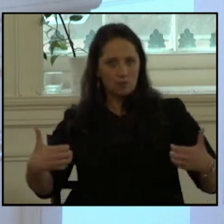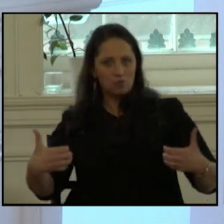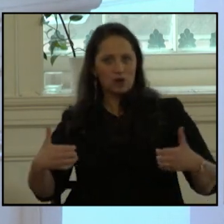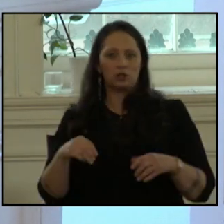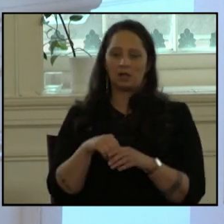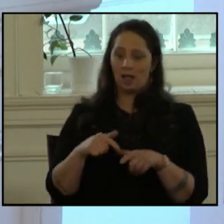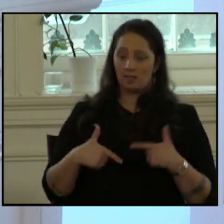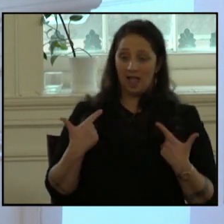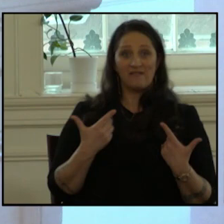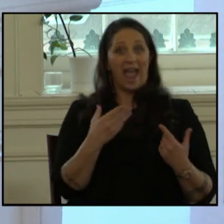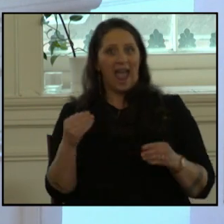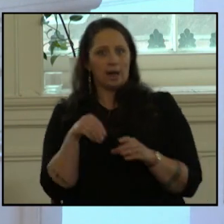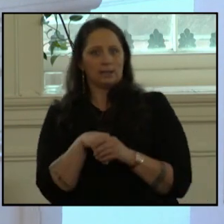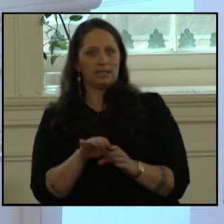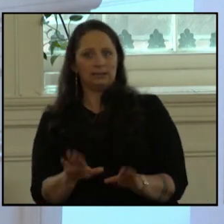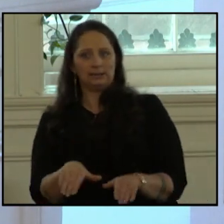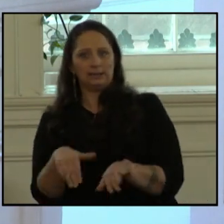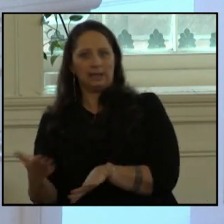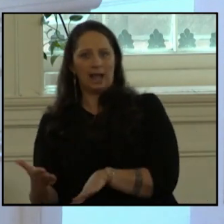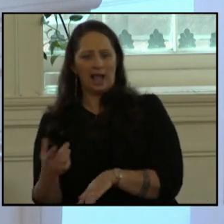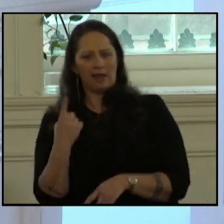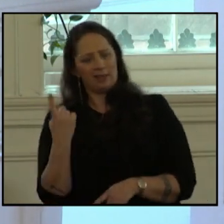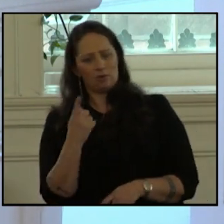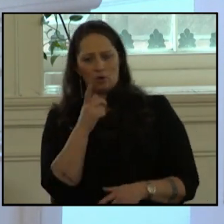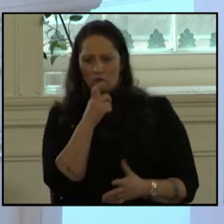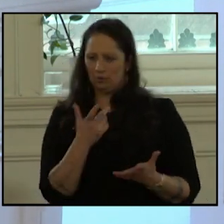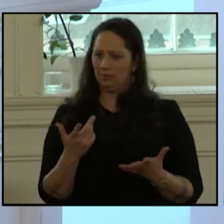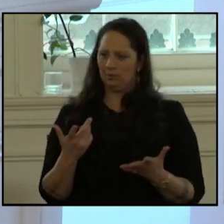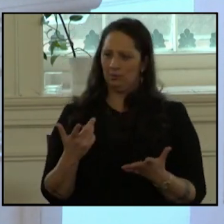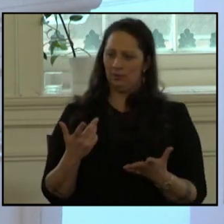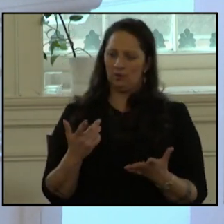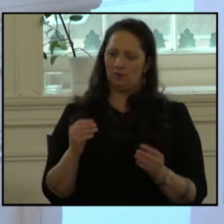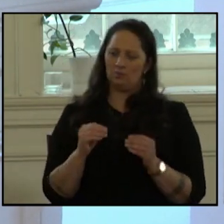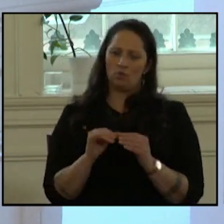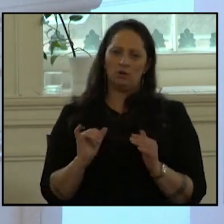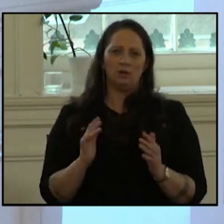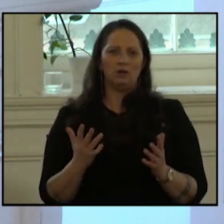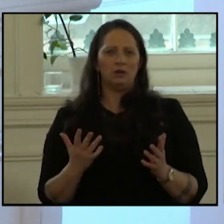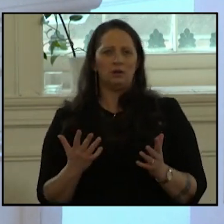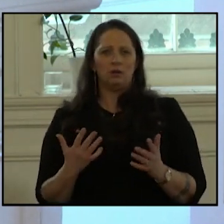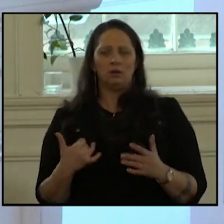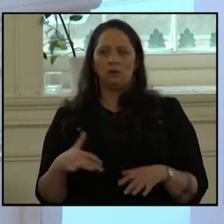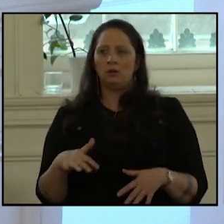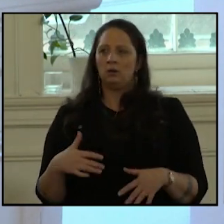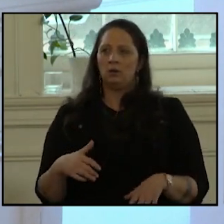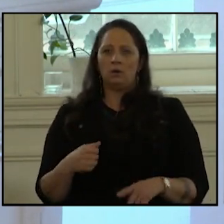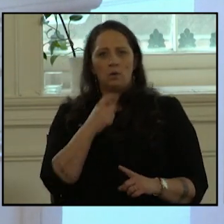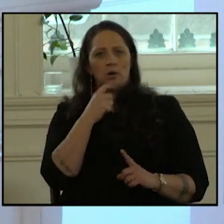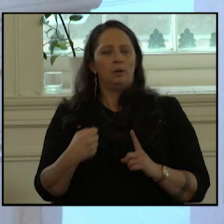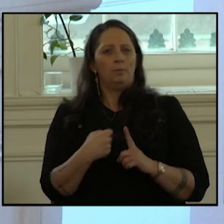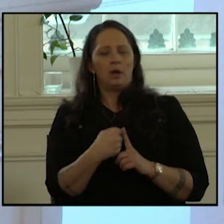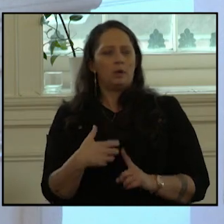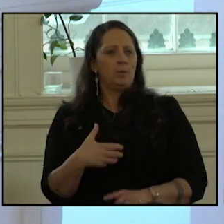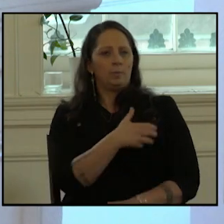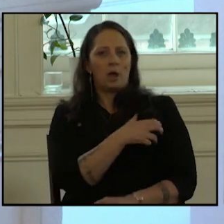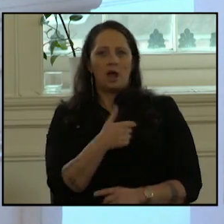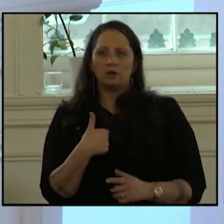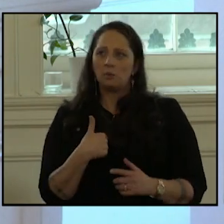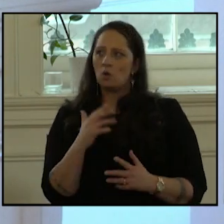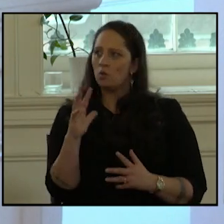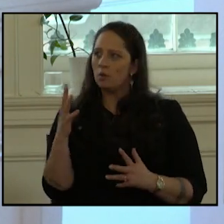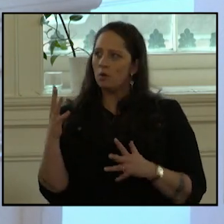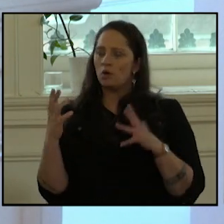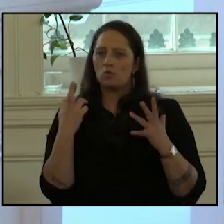life and in death, and it's someone who holds your surname, it was a little more powerful as I'm walking through these